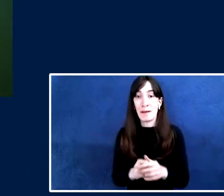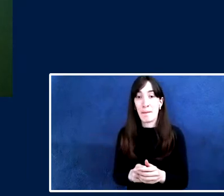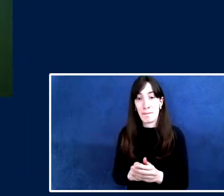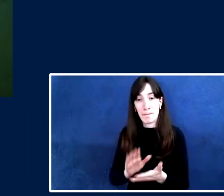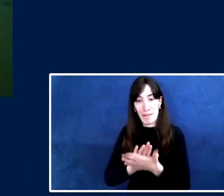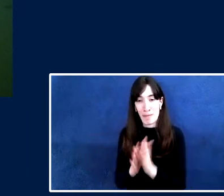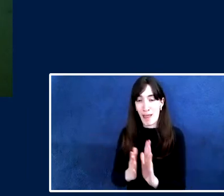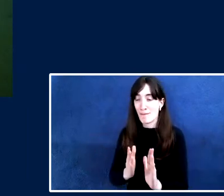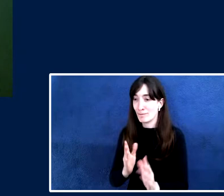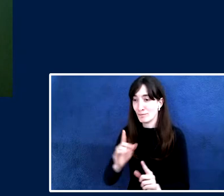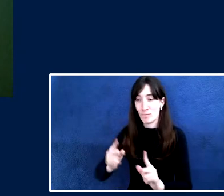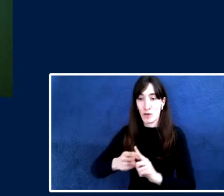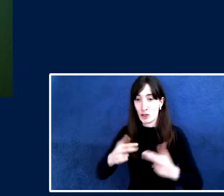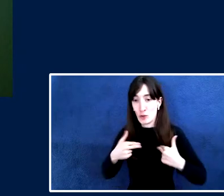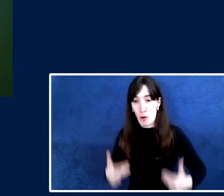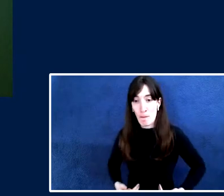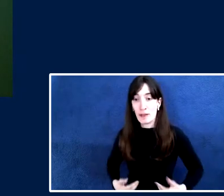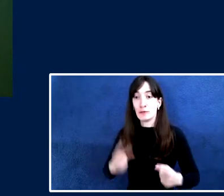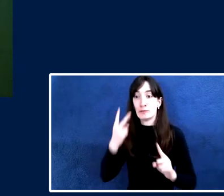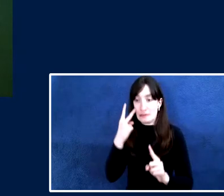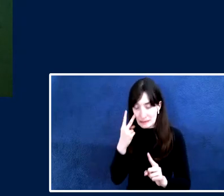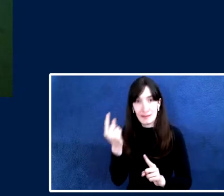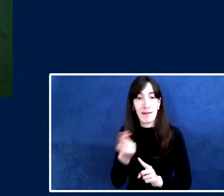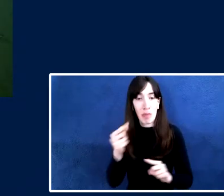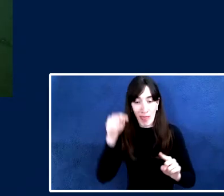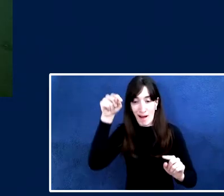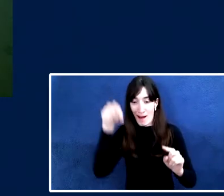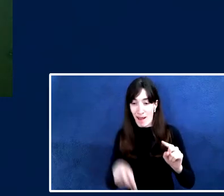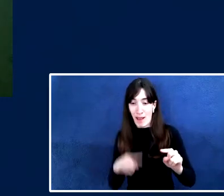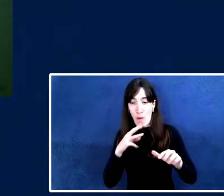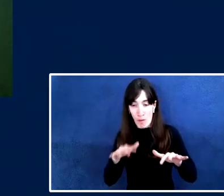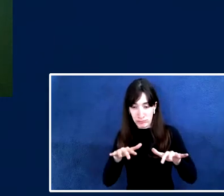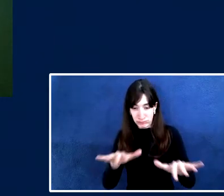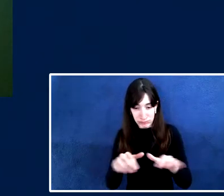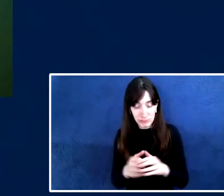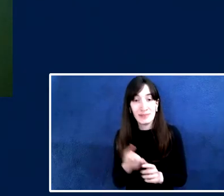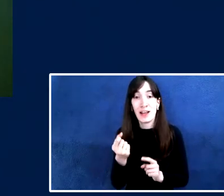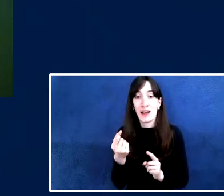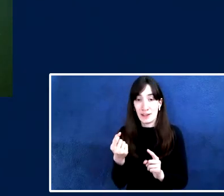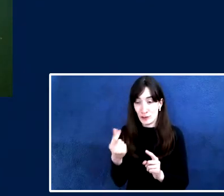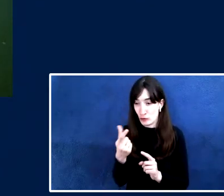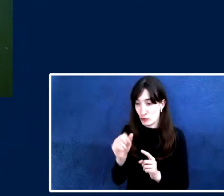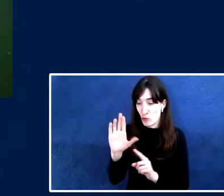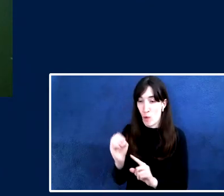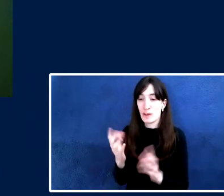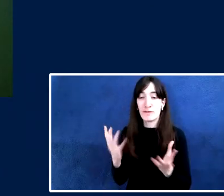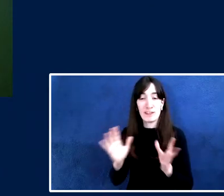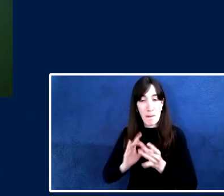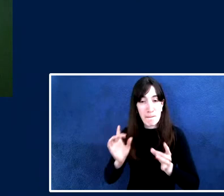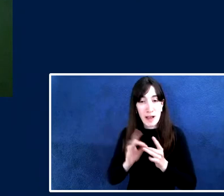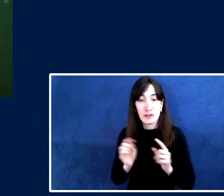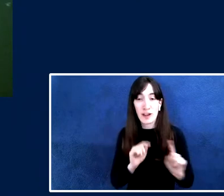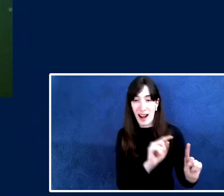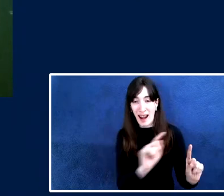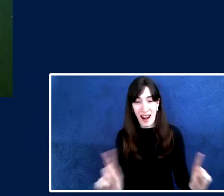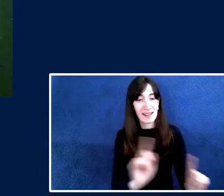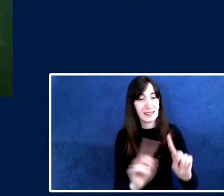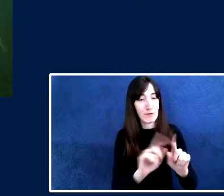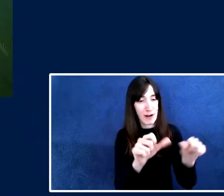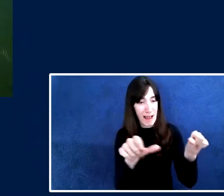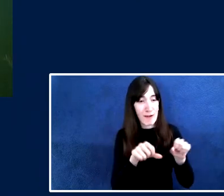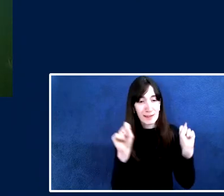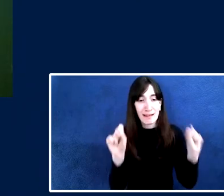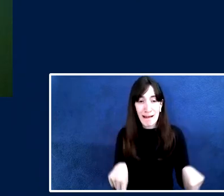see something. And as George was saying, there's so many more places in the ocean where other people can still do that. That's fantastic